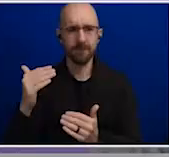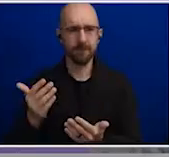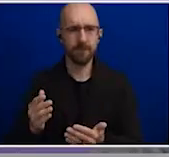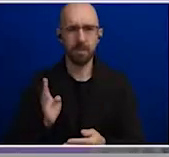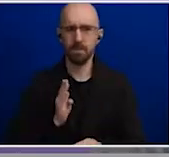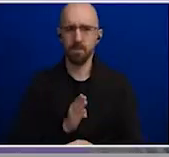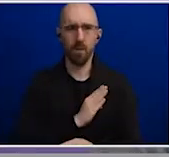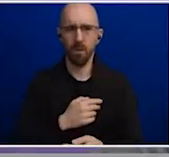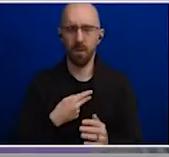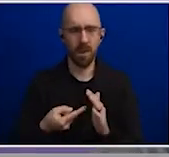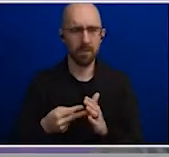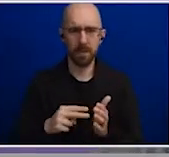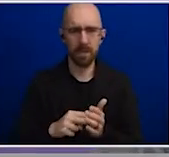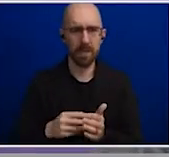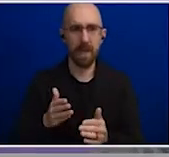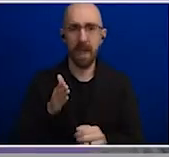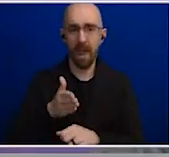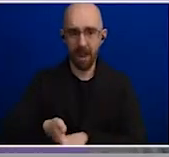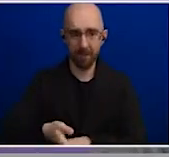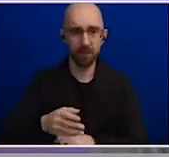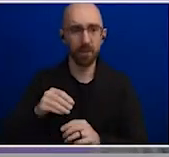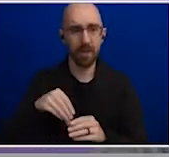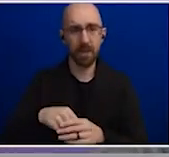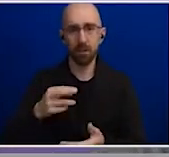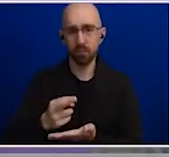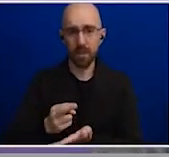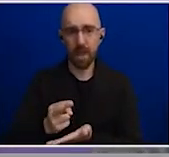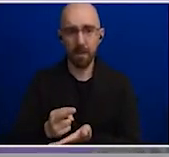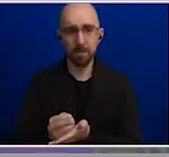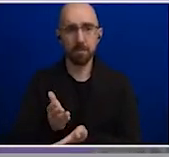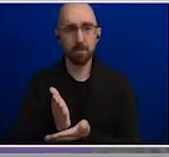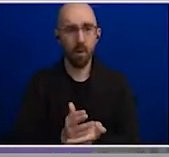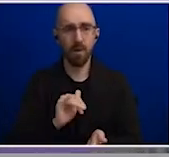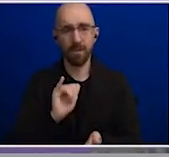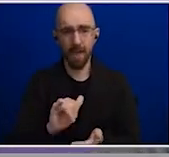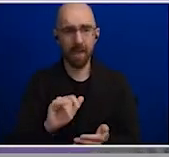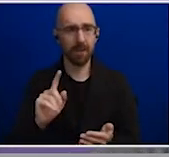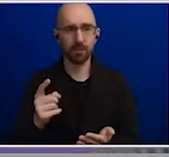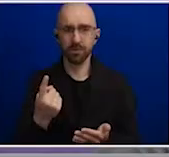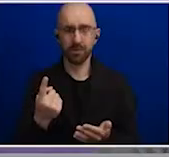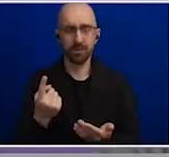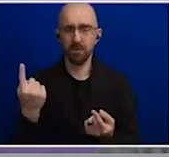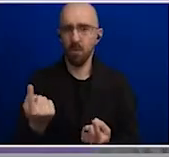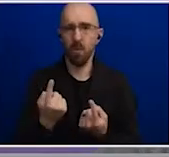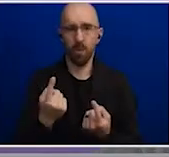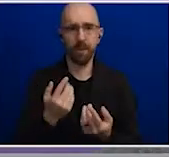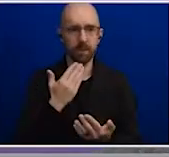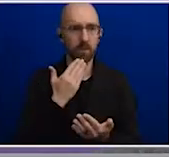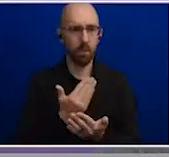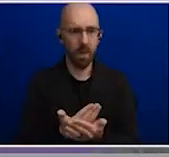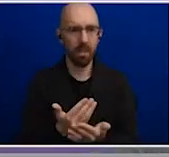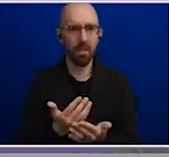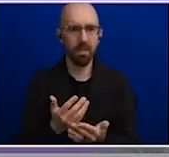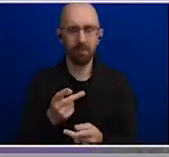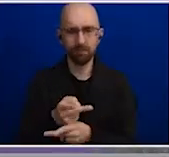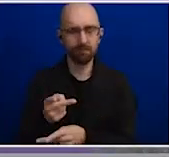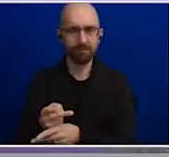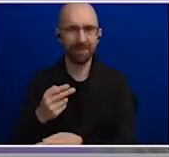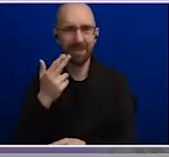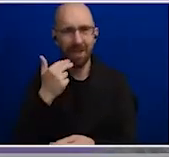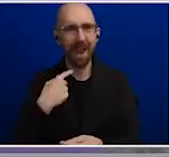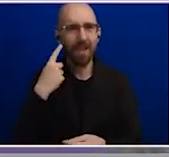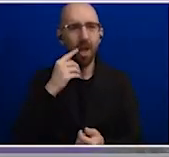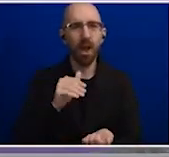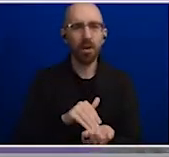even afterwards, even in the rehab, part of it, it was all very well. It was kind of funny because I thought Dr. Shaw was just a